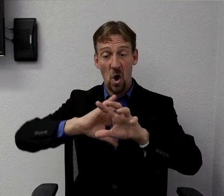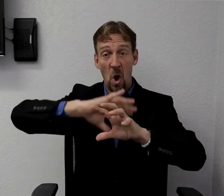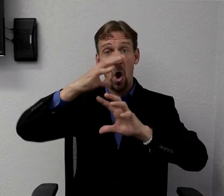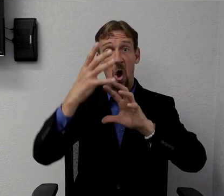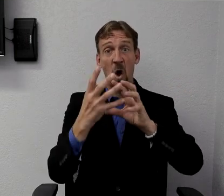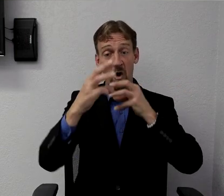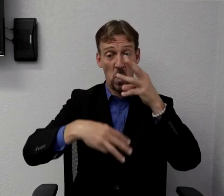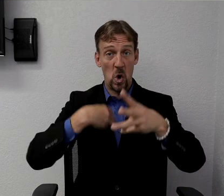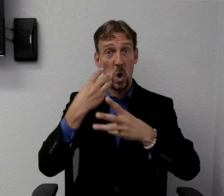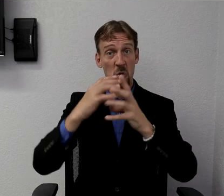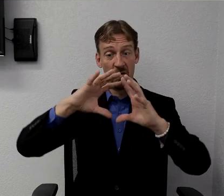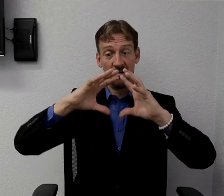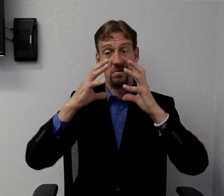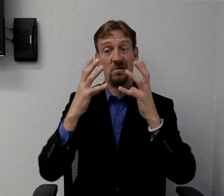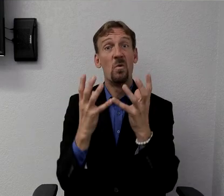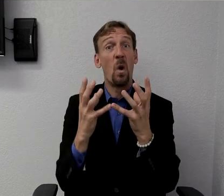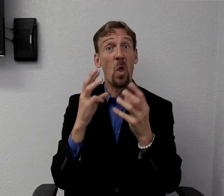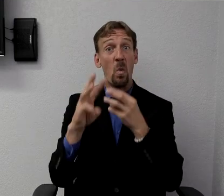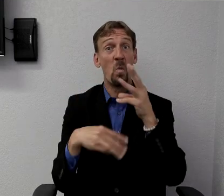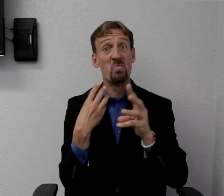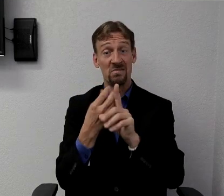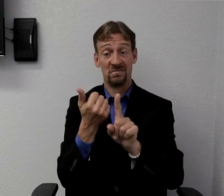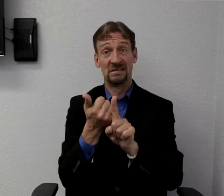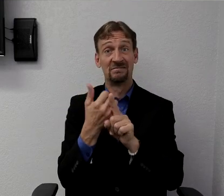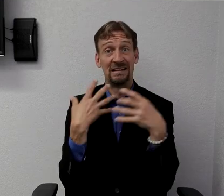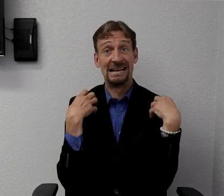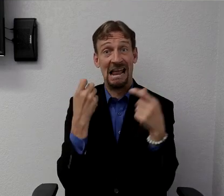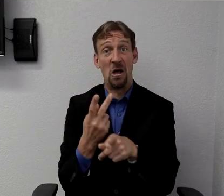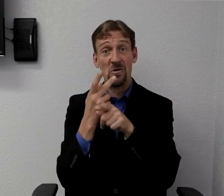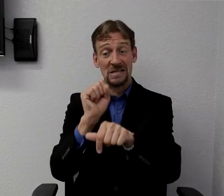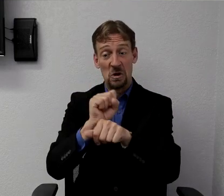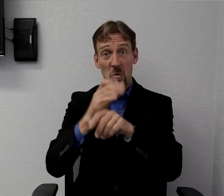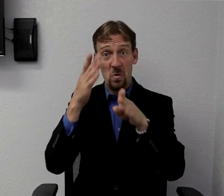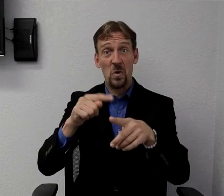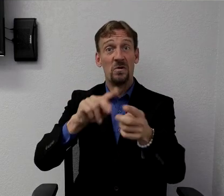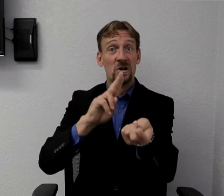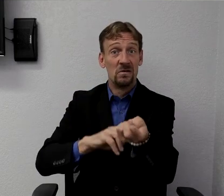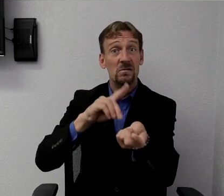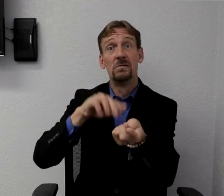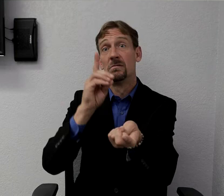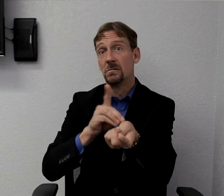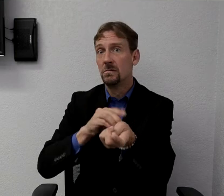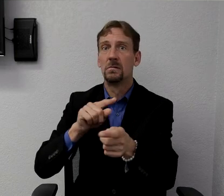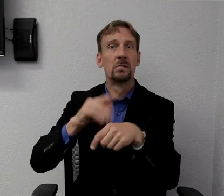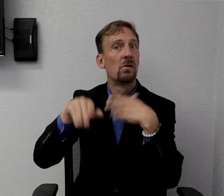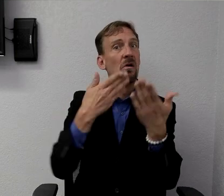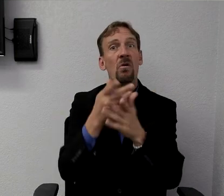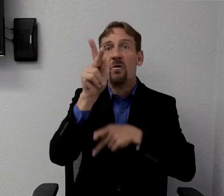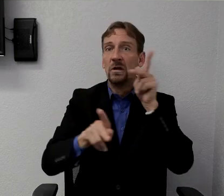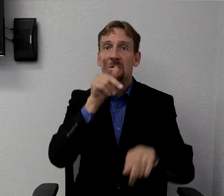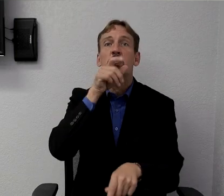around the entire world, the healthcare workers, the physicians, the nurses, all the clinicians, the